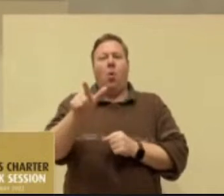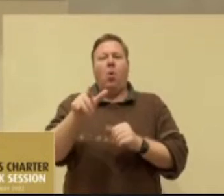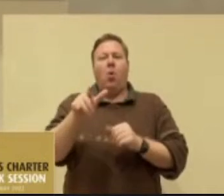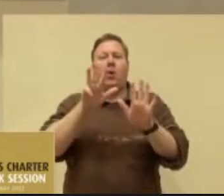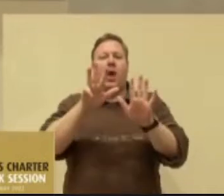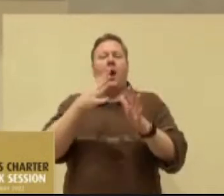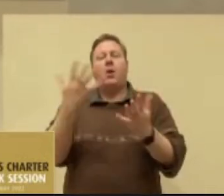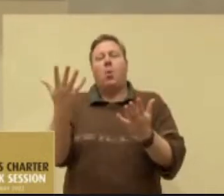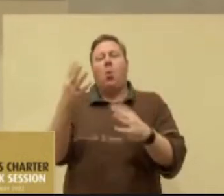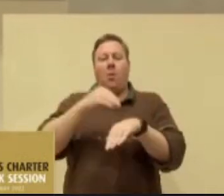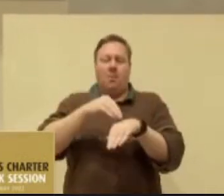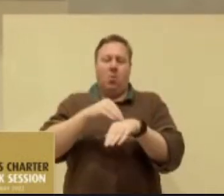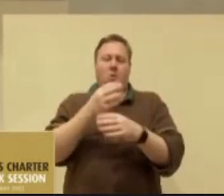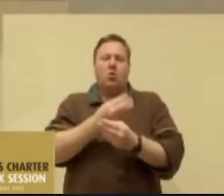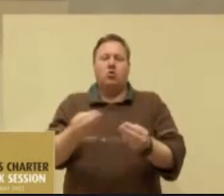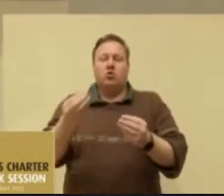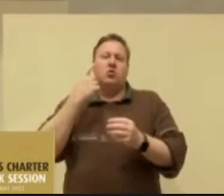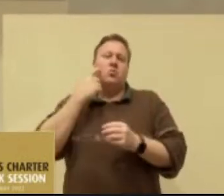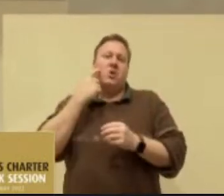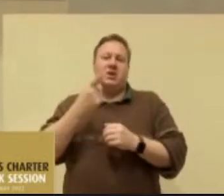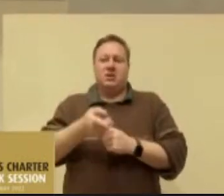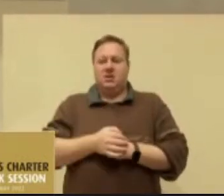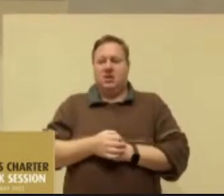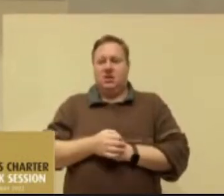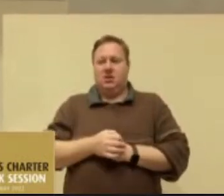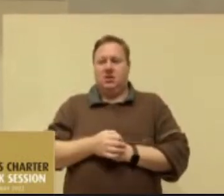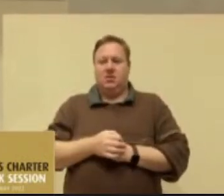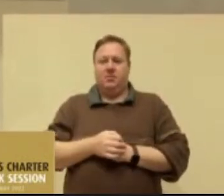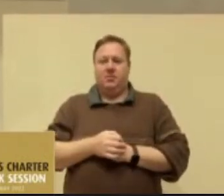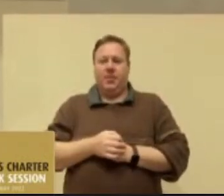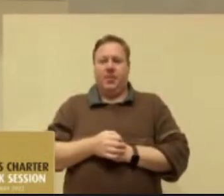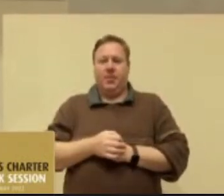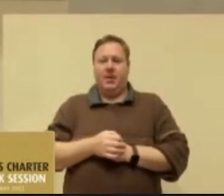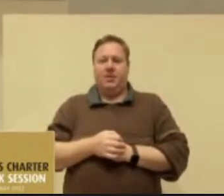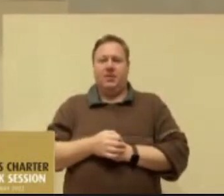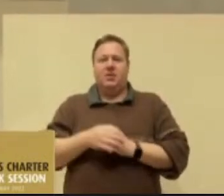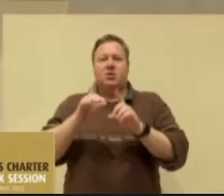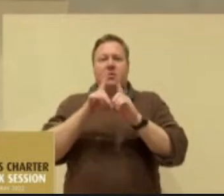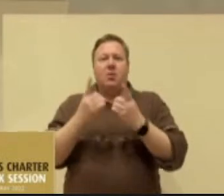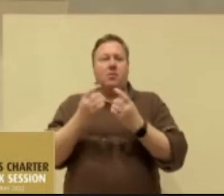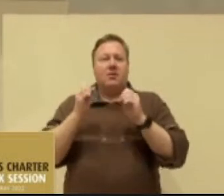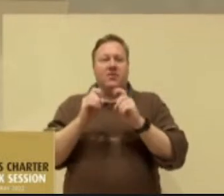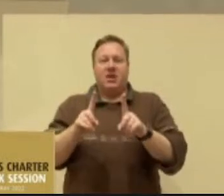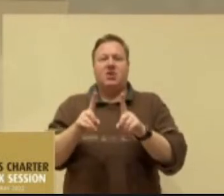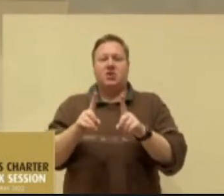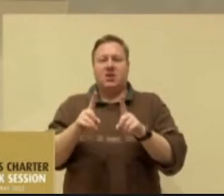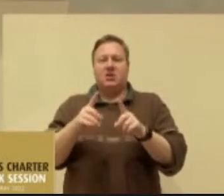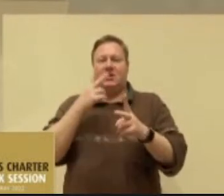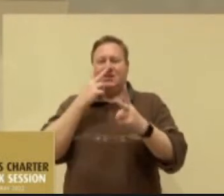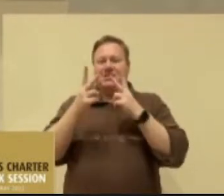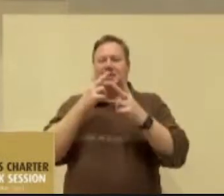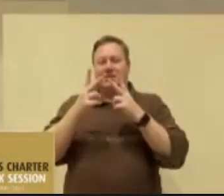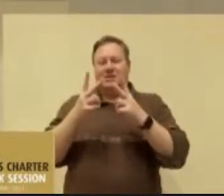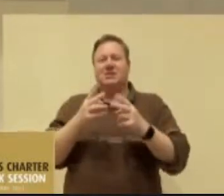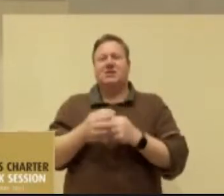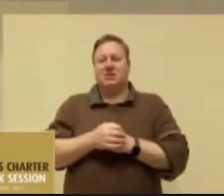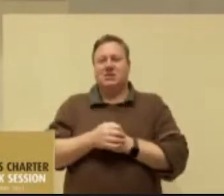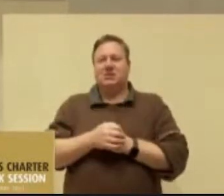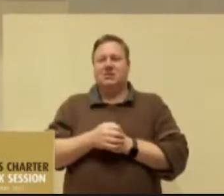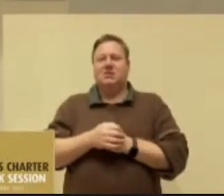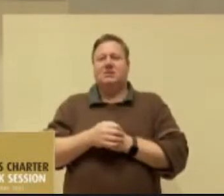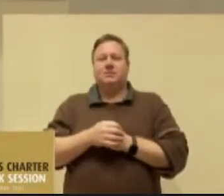than nine learners in the school the department of education recognizes the undesirable health educational